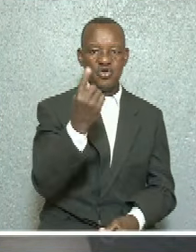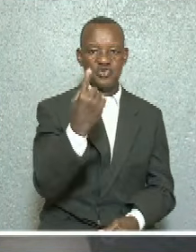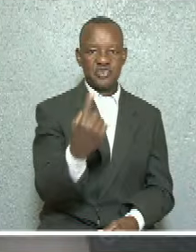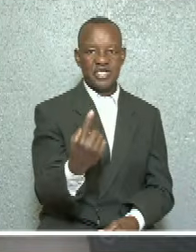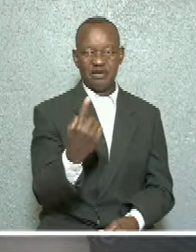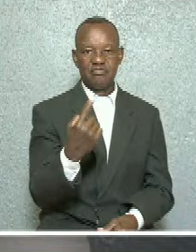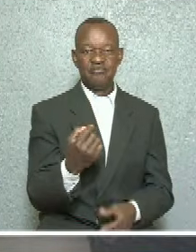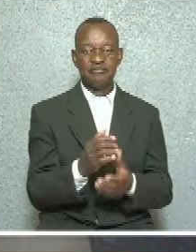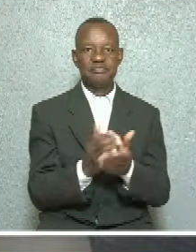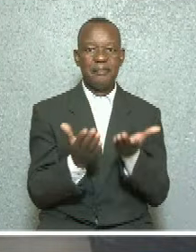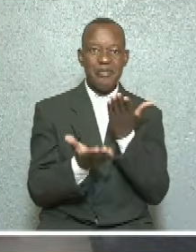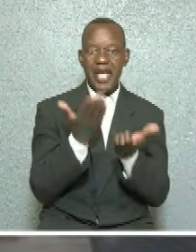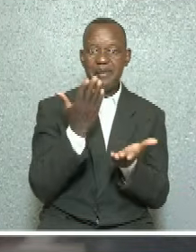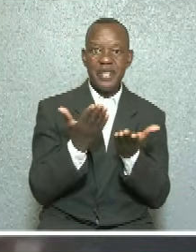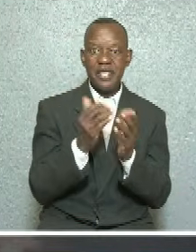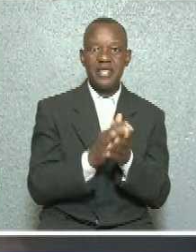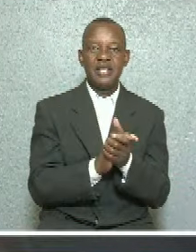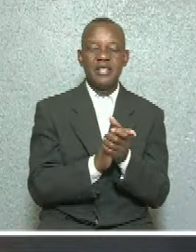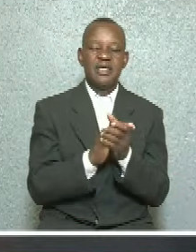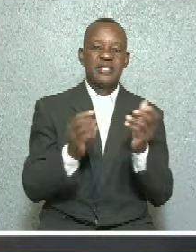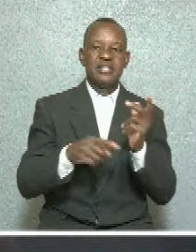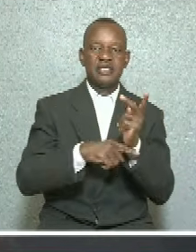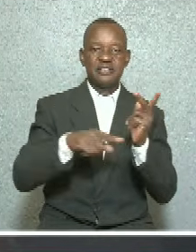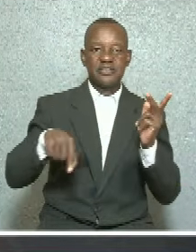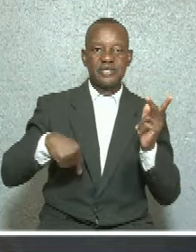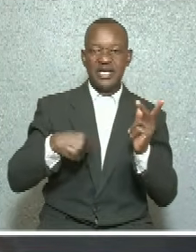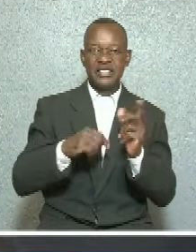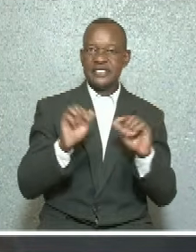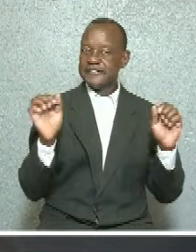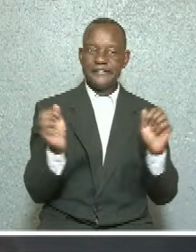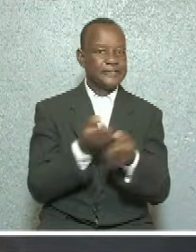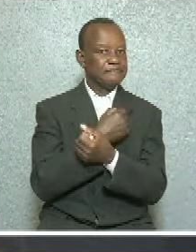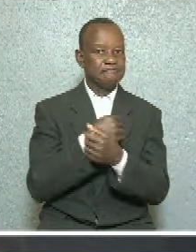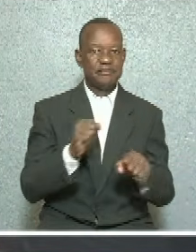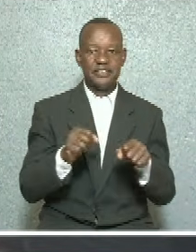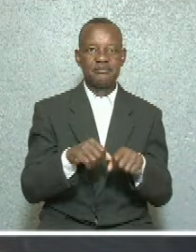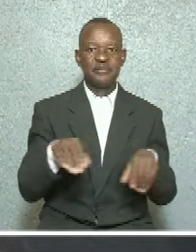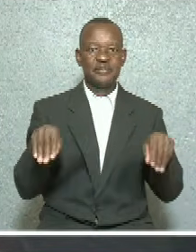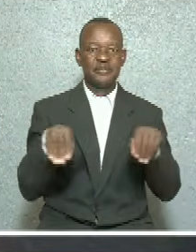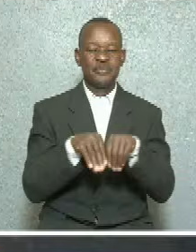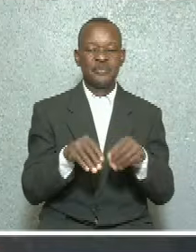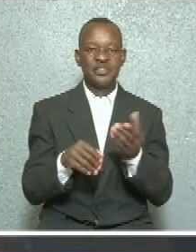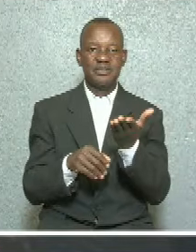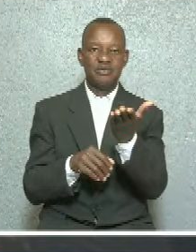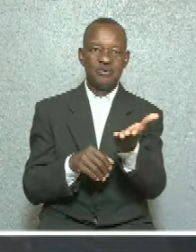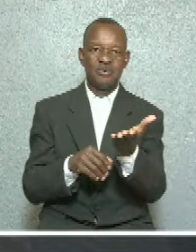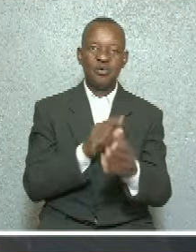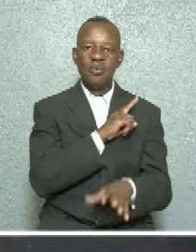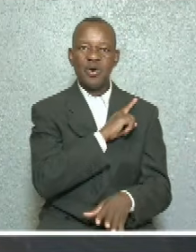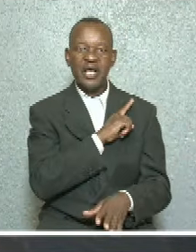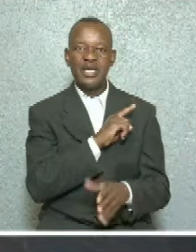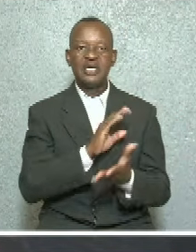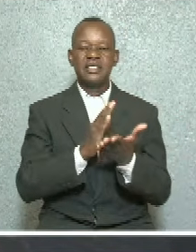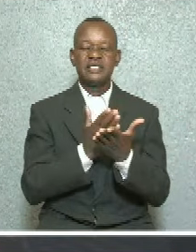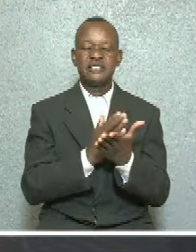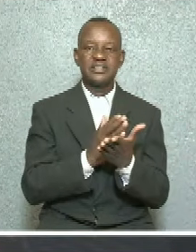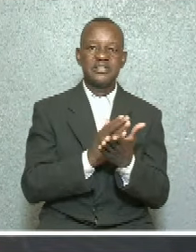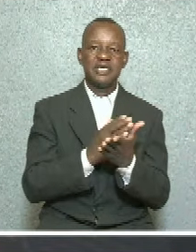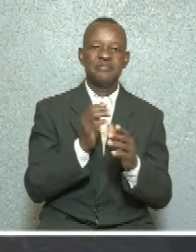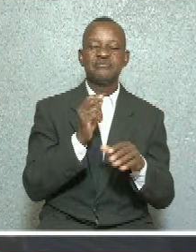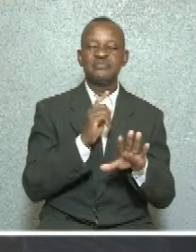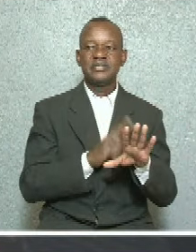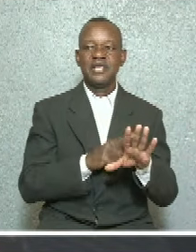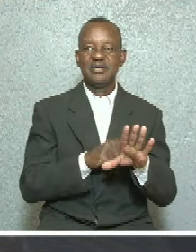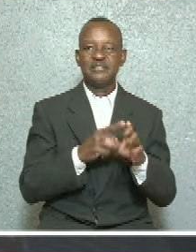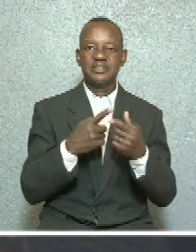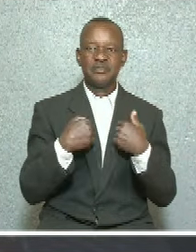on you and sacrifice for yourself. Because many times we have really, and you see it, sisters,